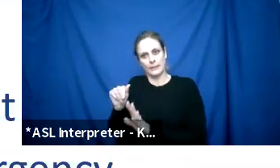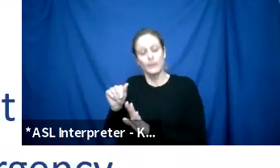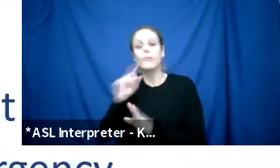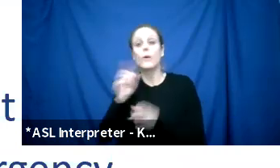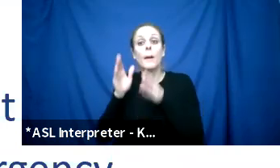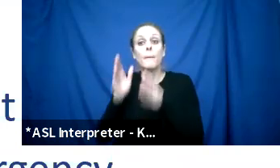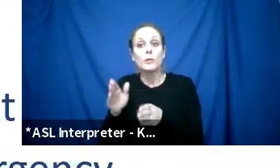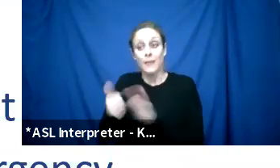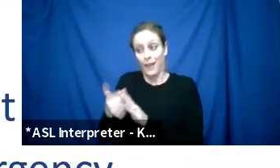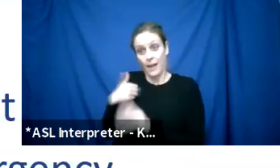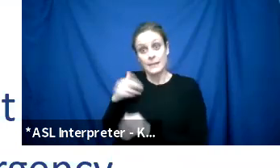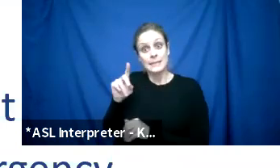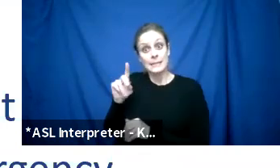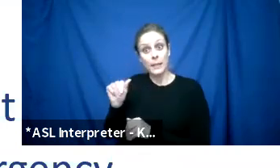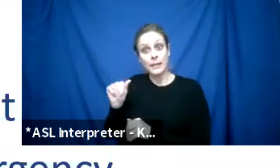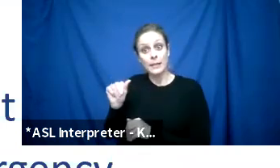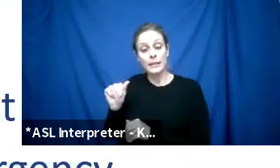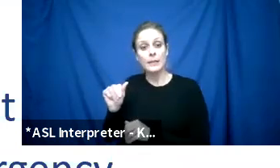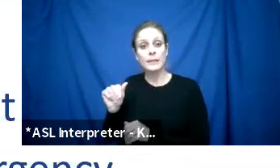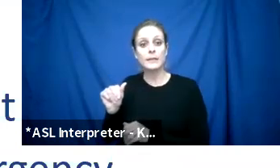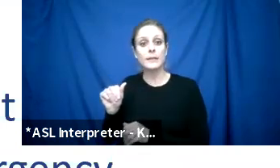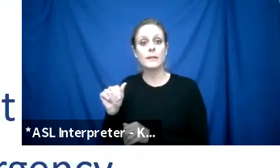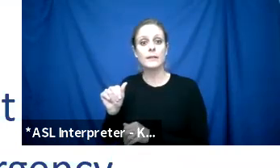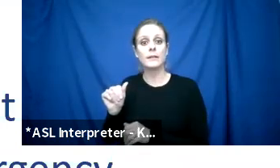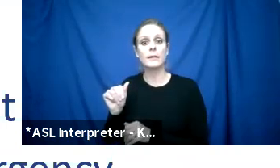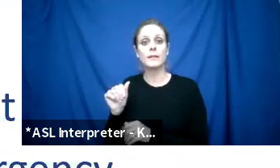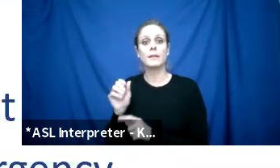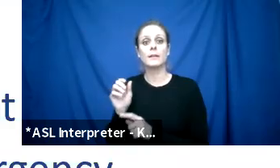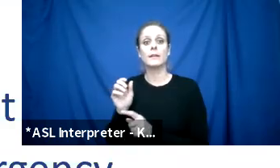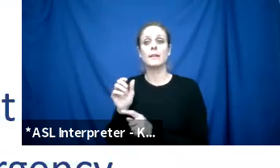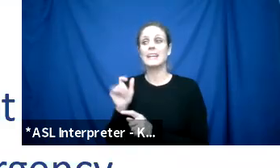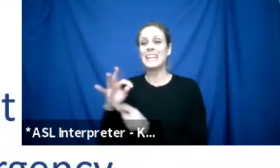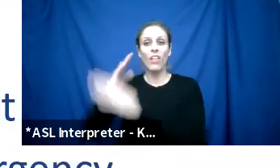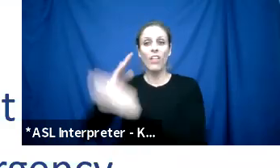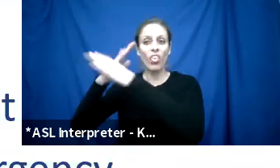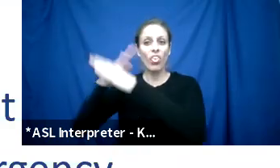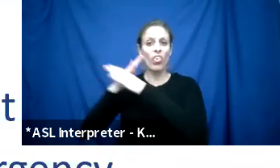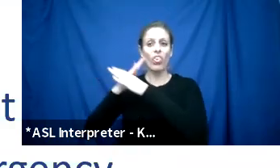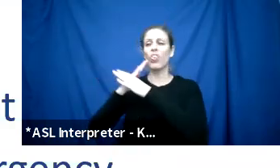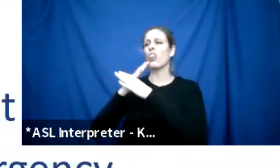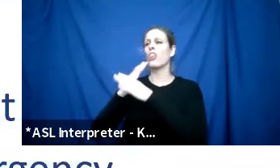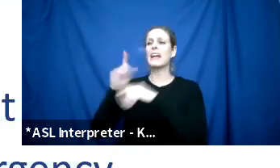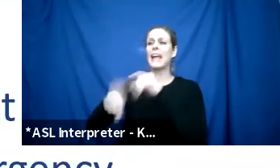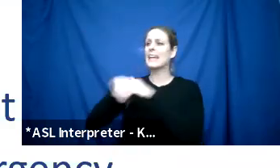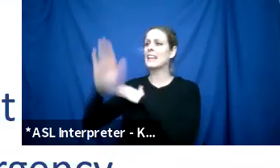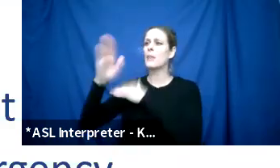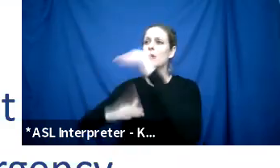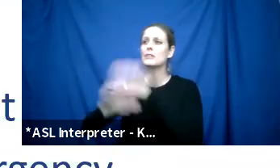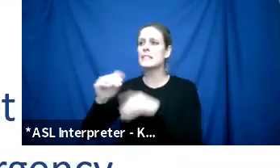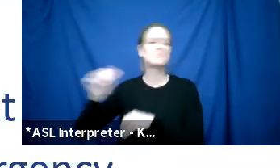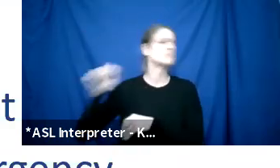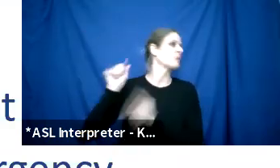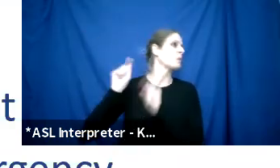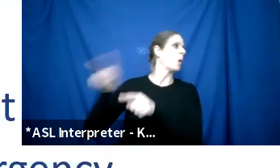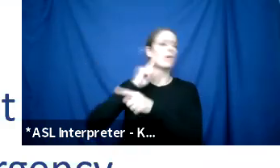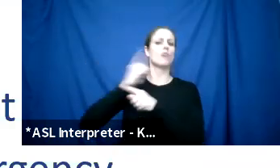have disabilities, they can be less likely to go seek routine preventative medical care than people without disabilities.